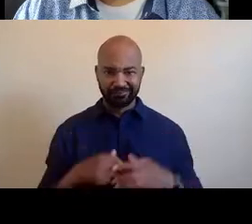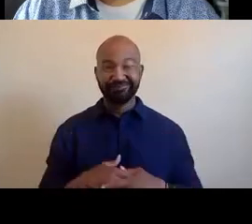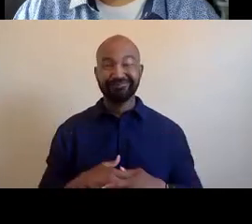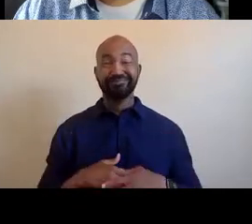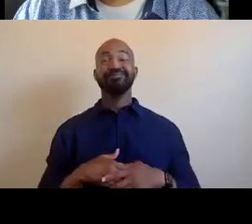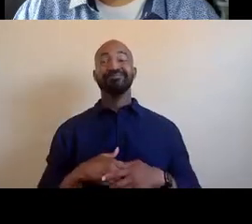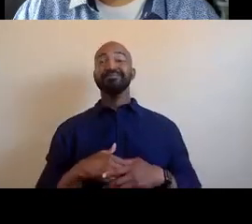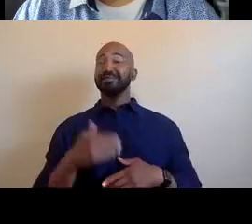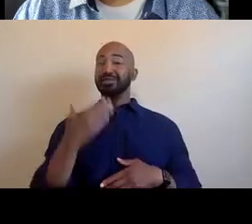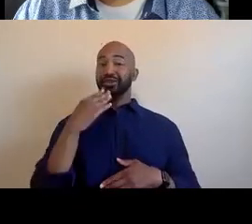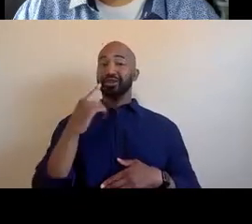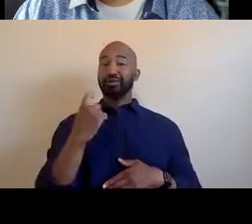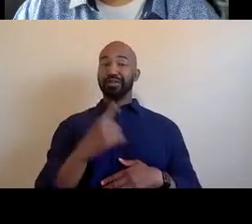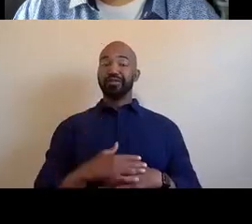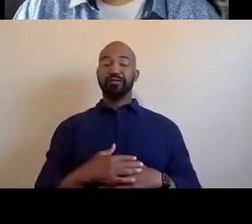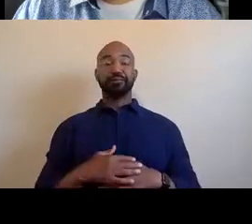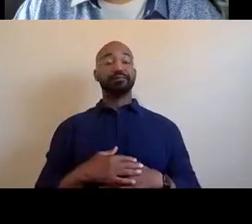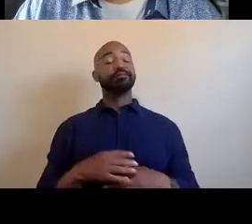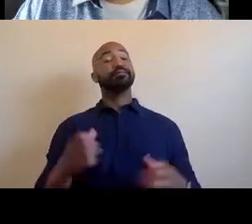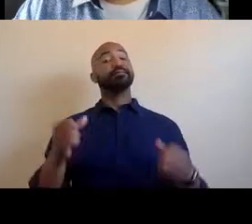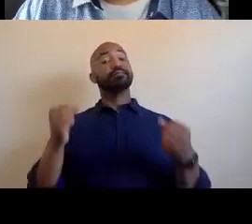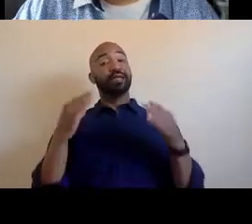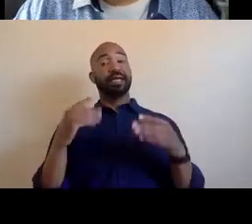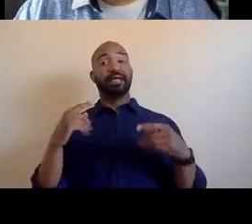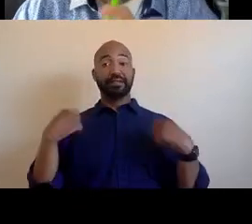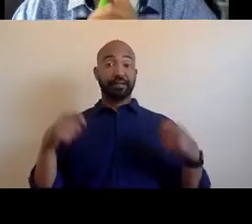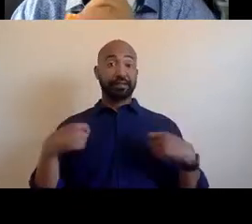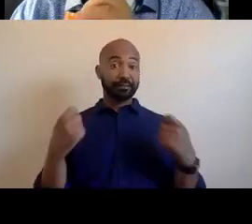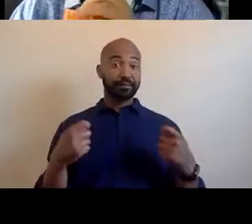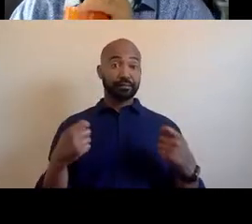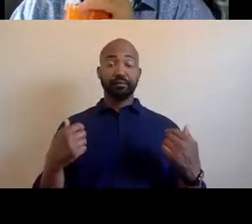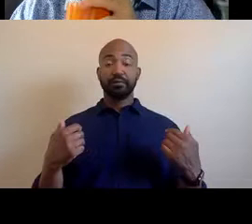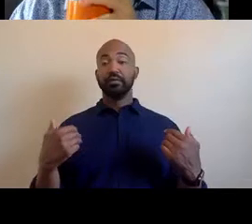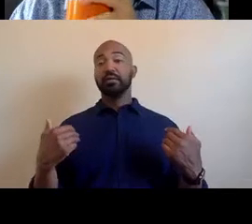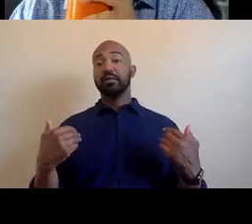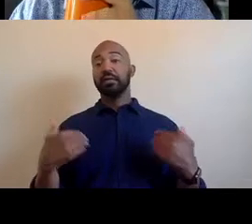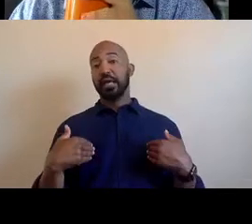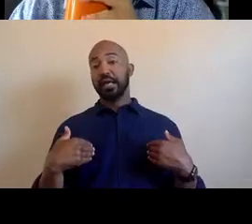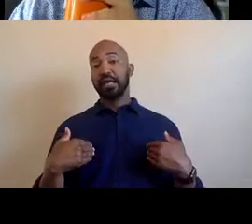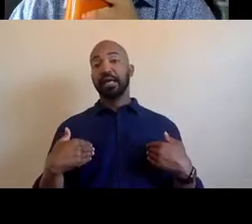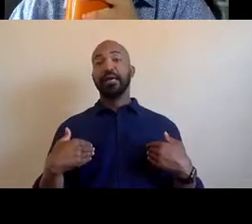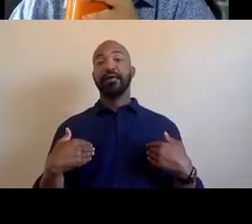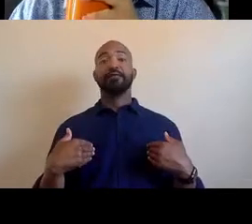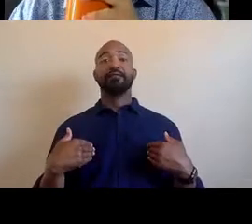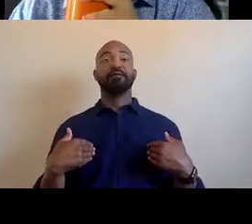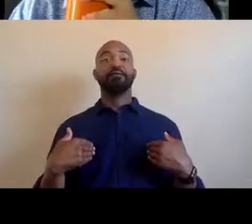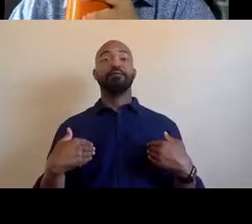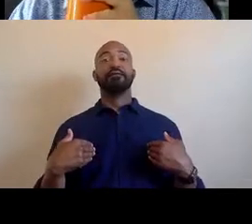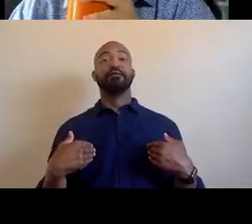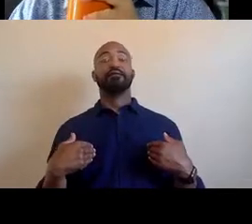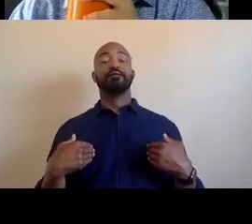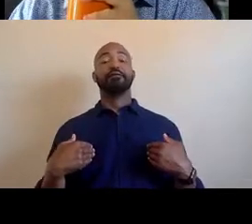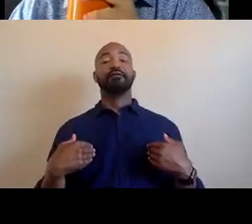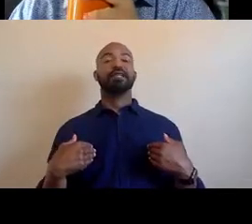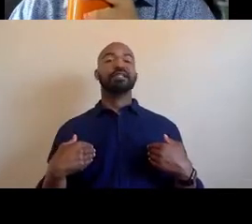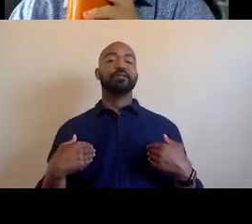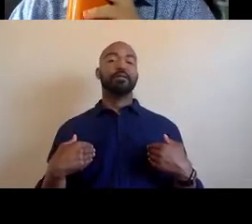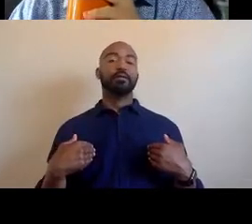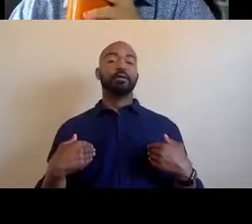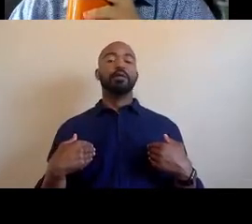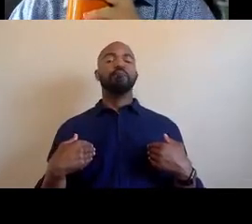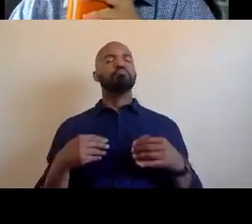say that a number of gyms are designating, what they're doing to make sure that the surfaces are